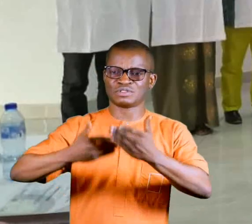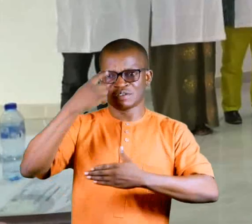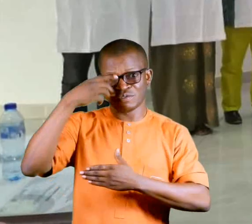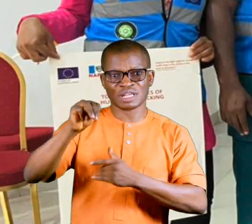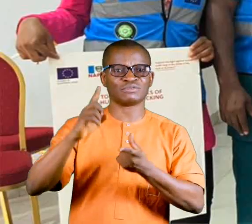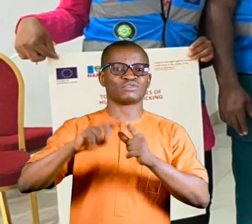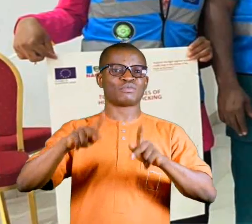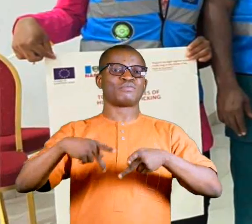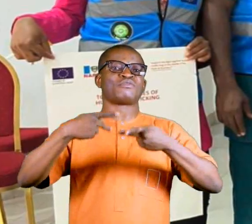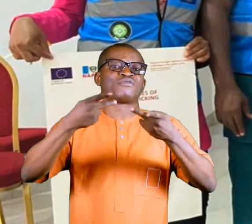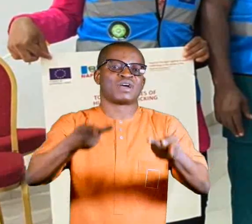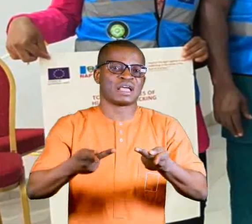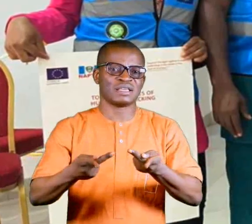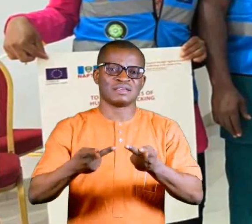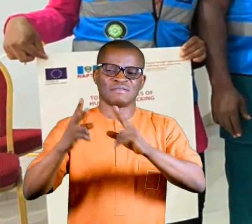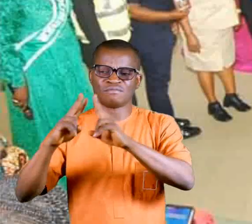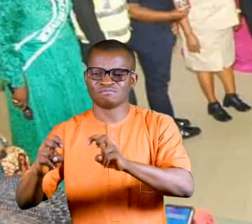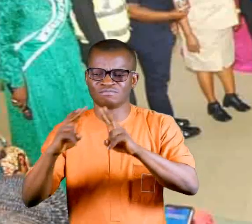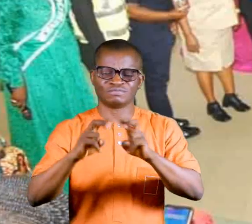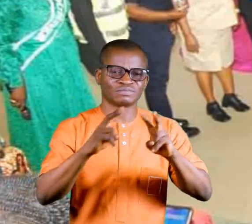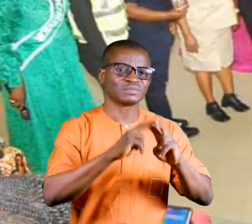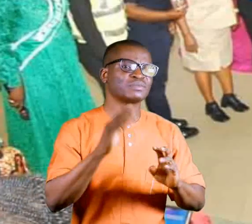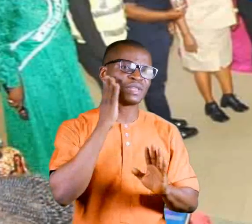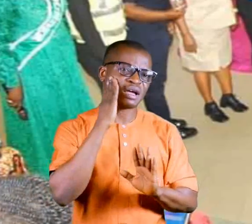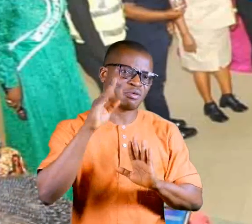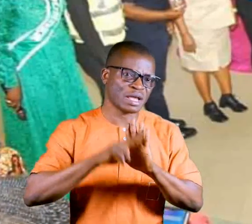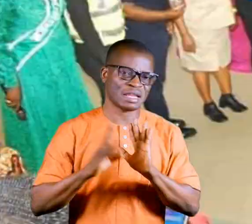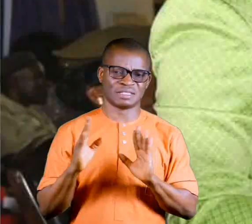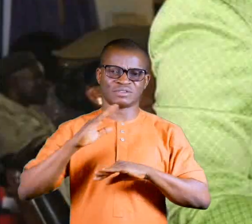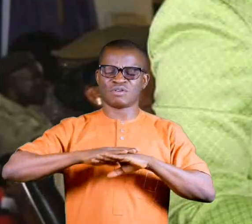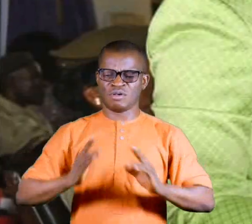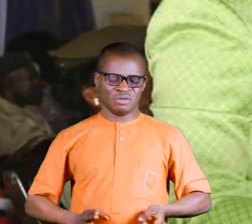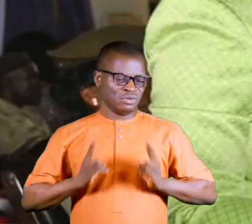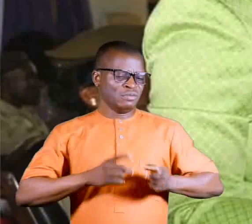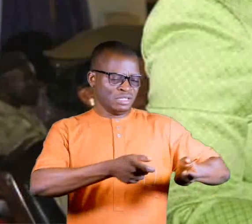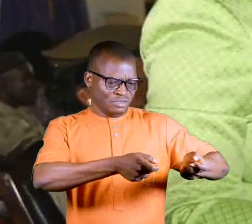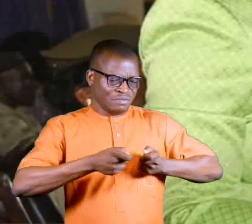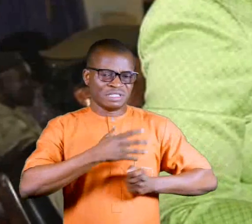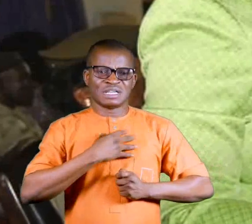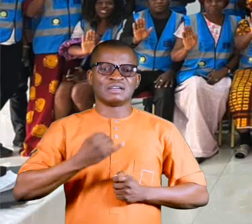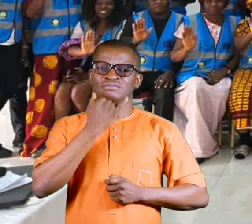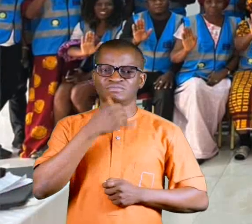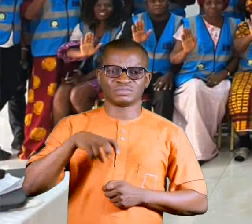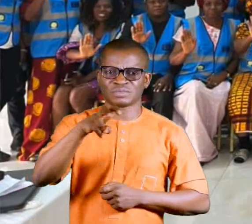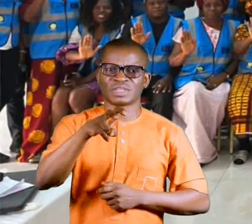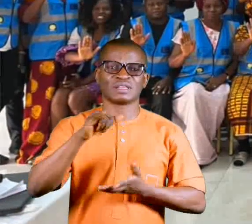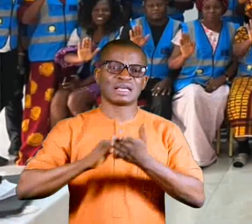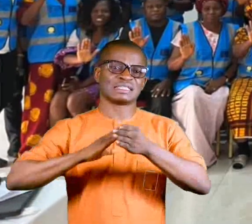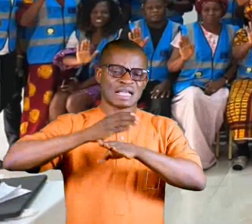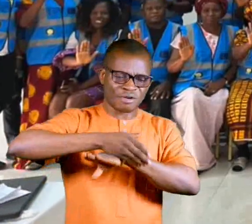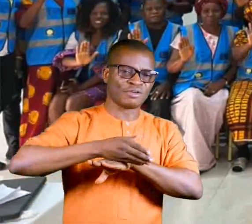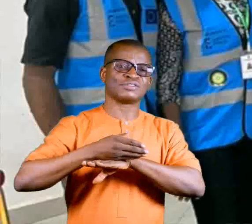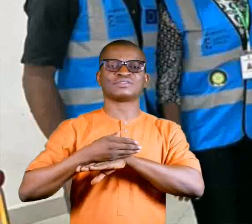grant process for them to provide grassroots awareness, massive grassroots awareness on human trafficking and migration, which